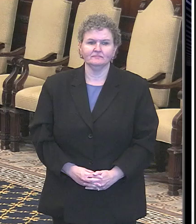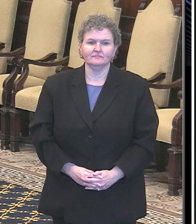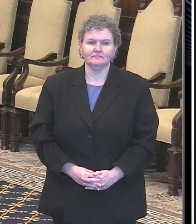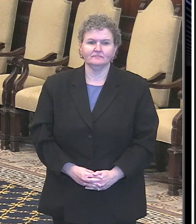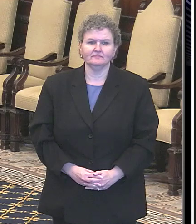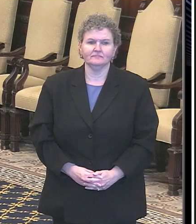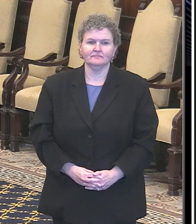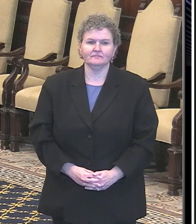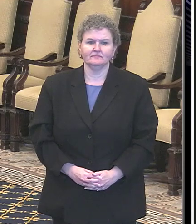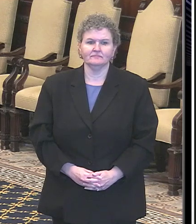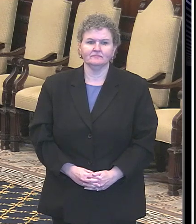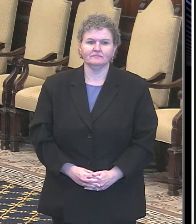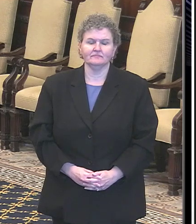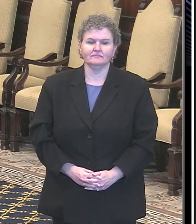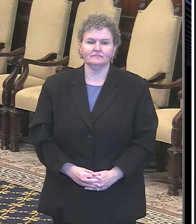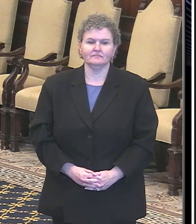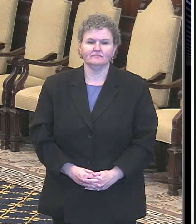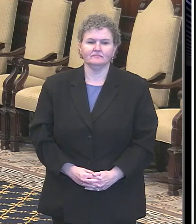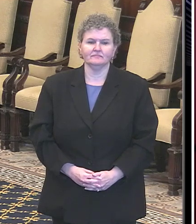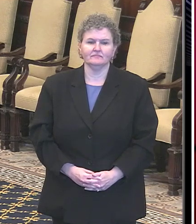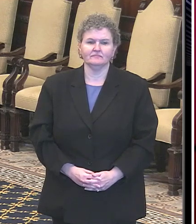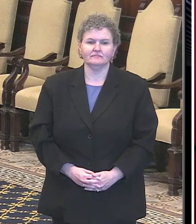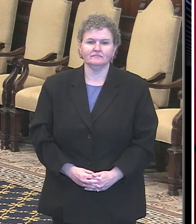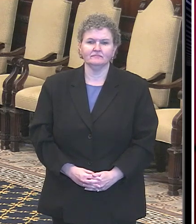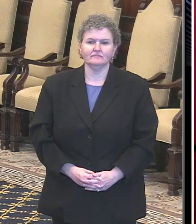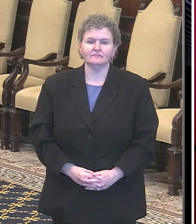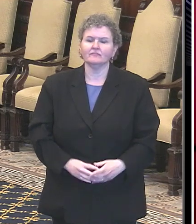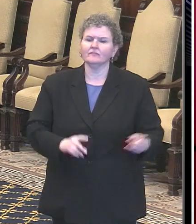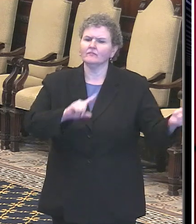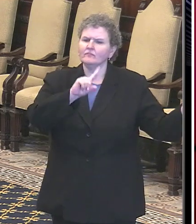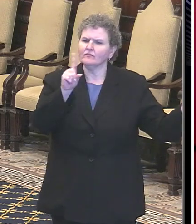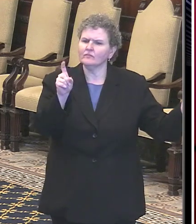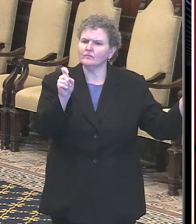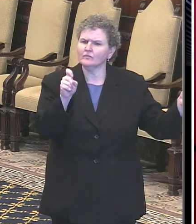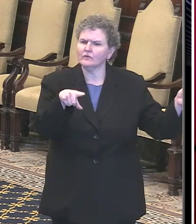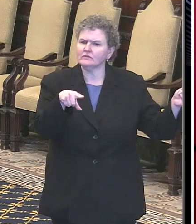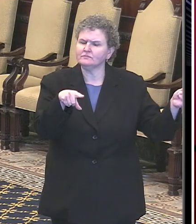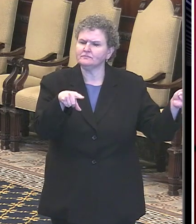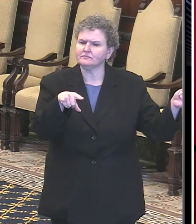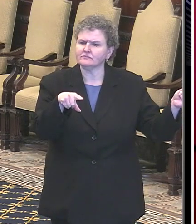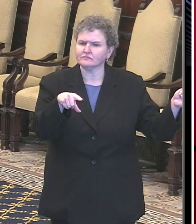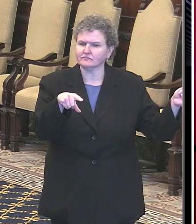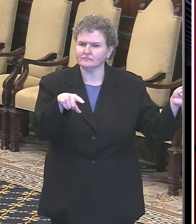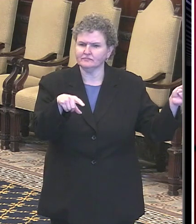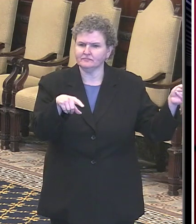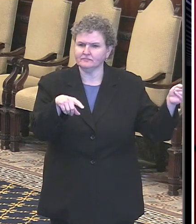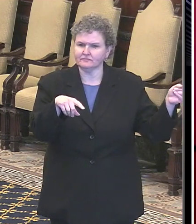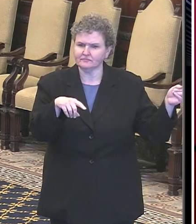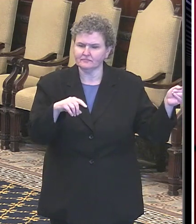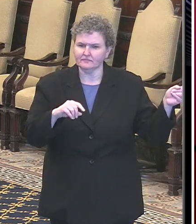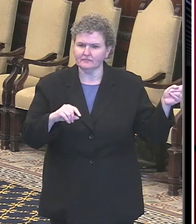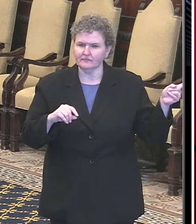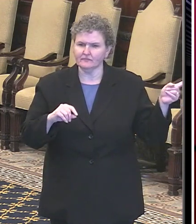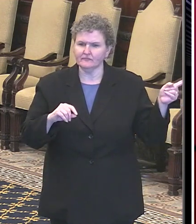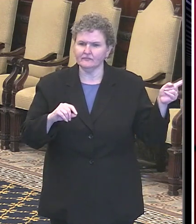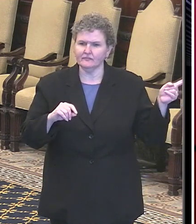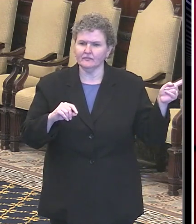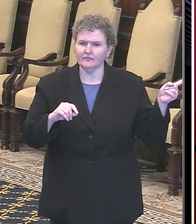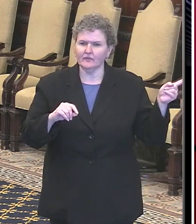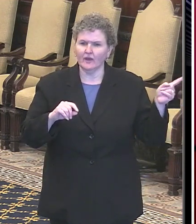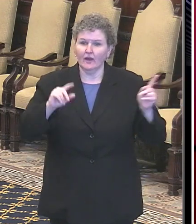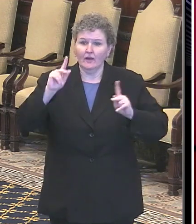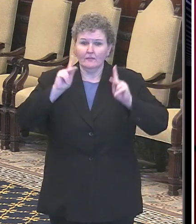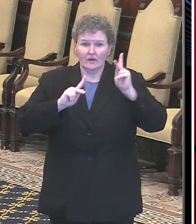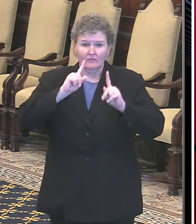entrega de estos alimentos. My question has to deal with the undocumented population in the city that's been affected by this crisis. And I would like to